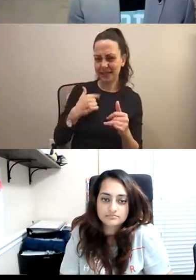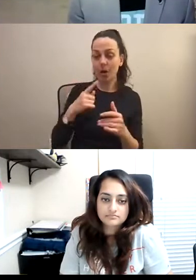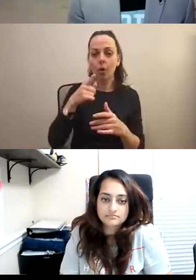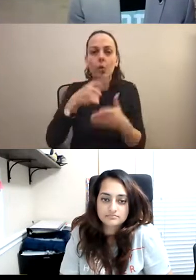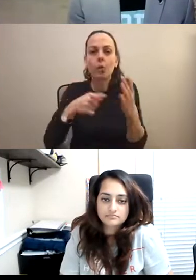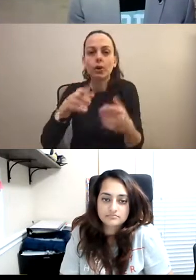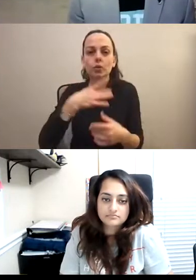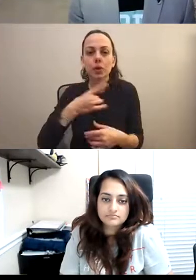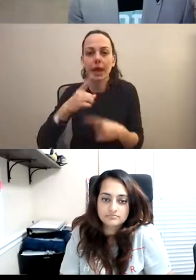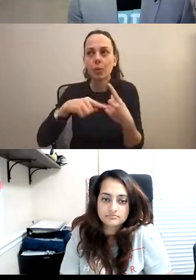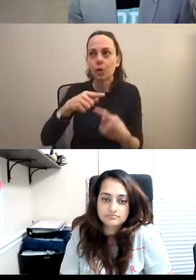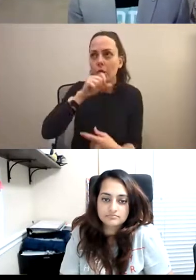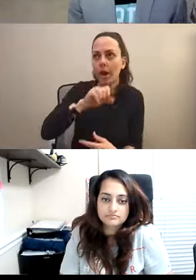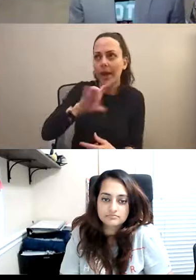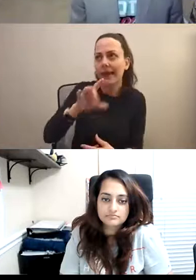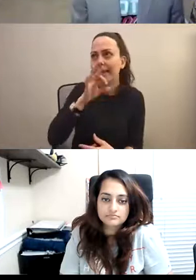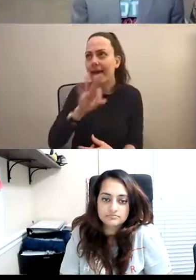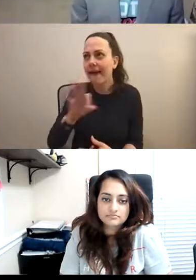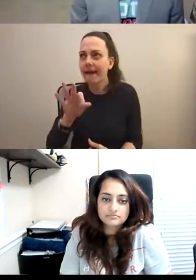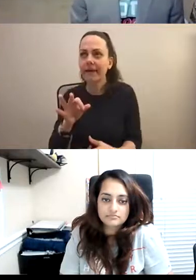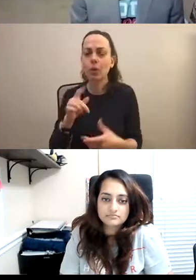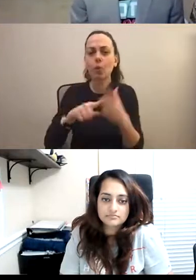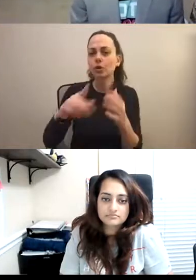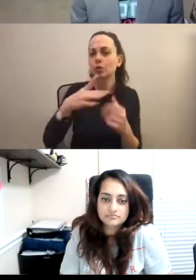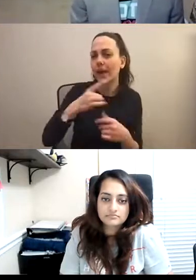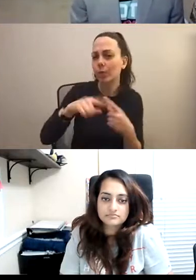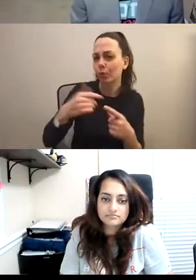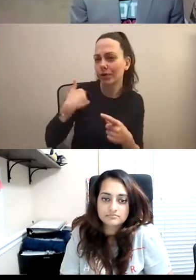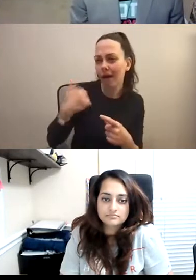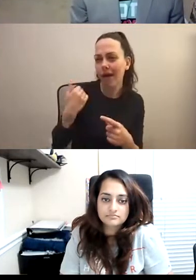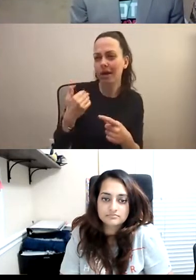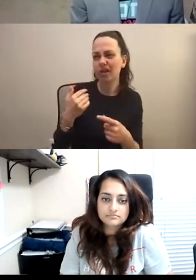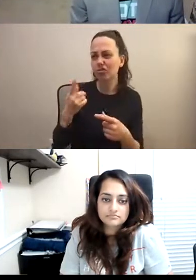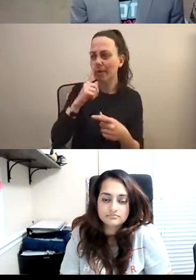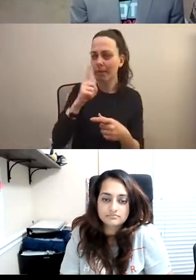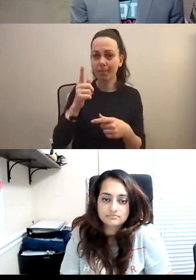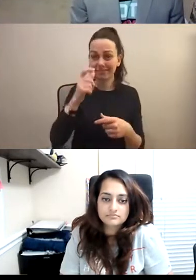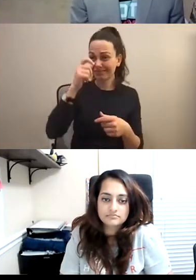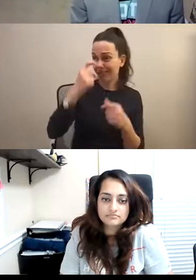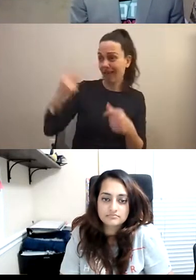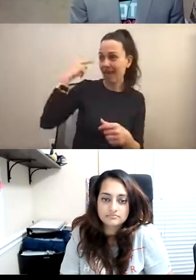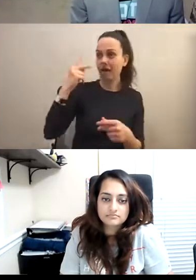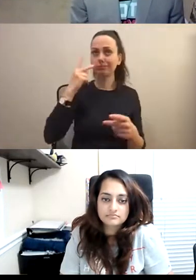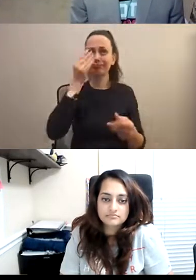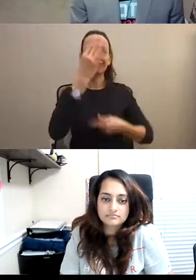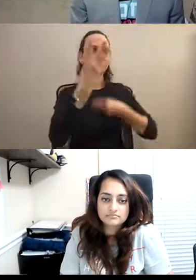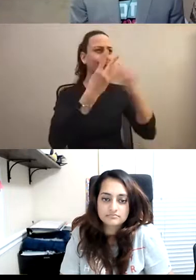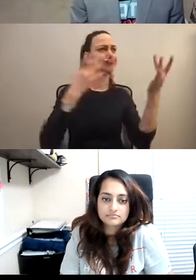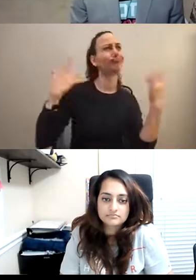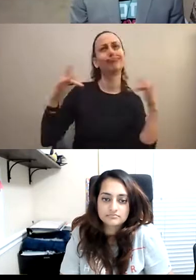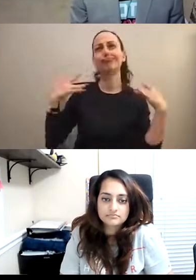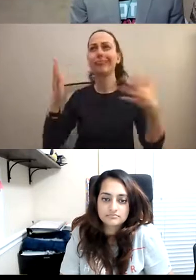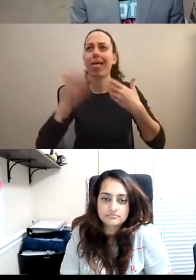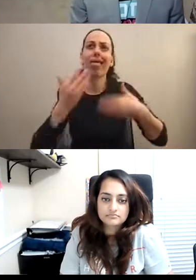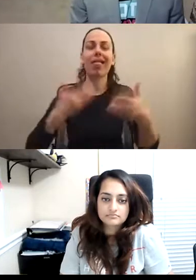were 8 or 9, and what are the things that you liked when you were young that you didn't give a shit if anybody cared about or not? Go back to that space